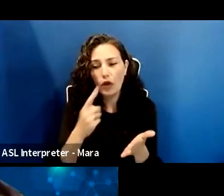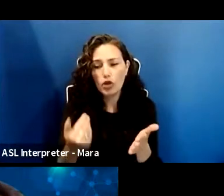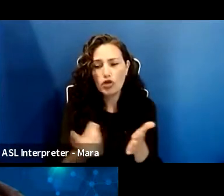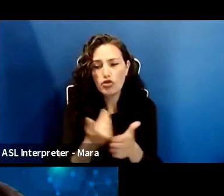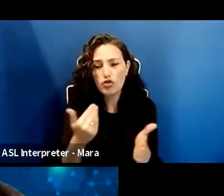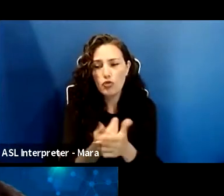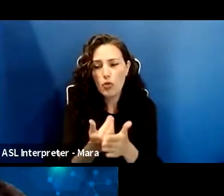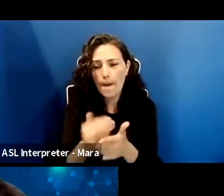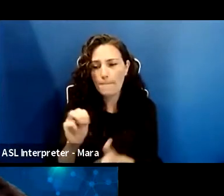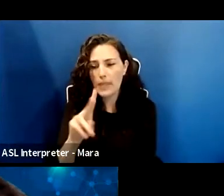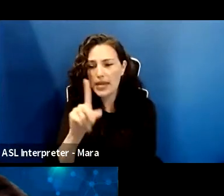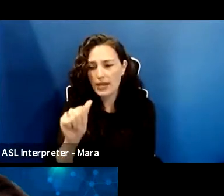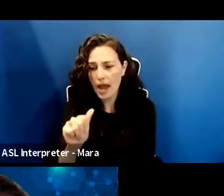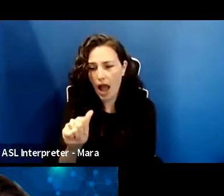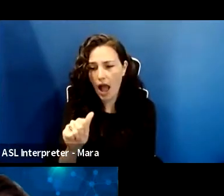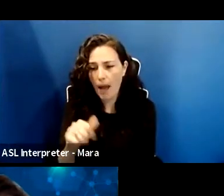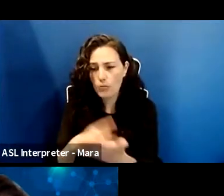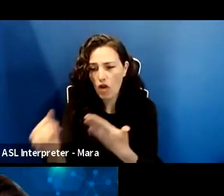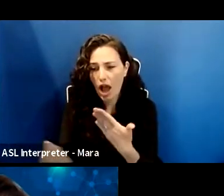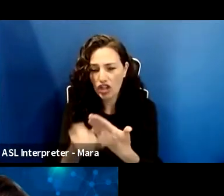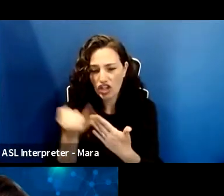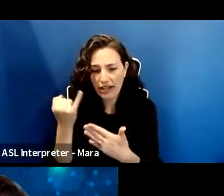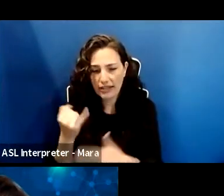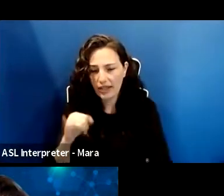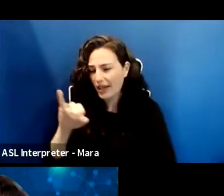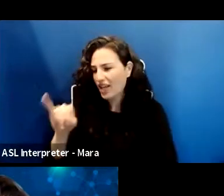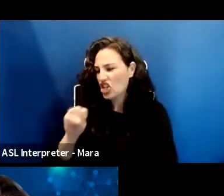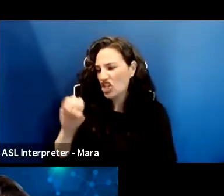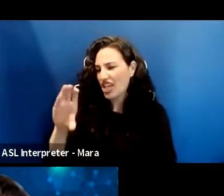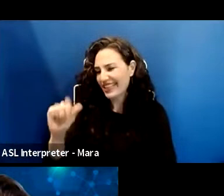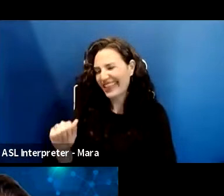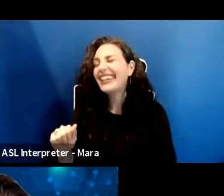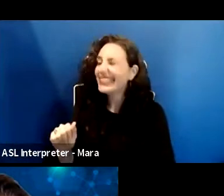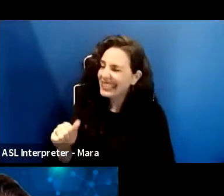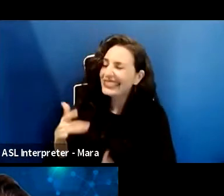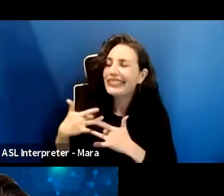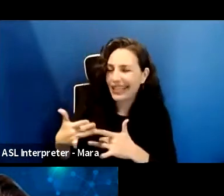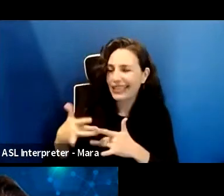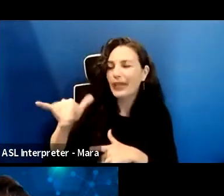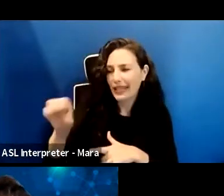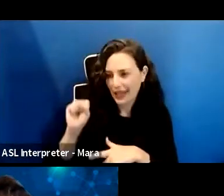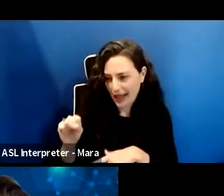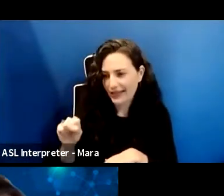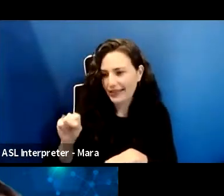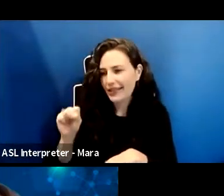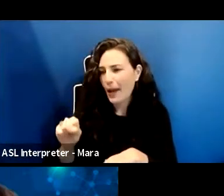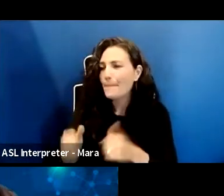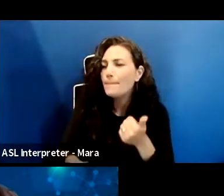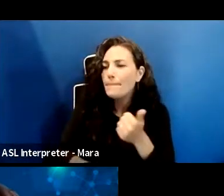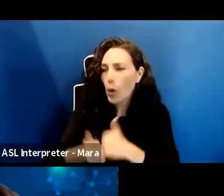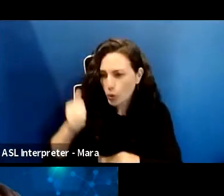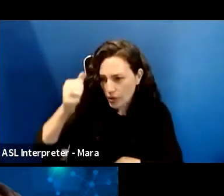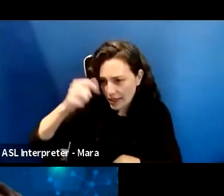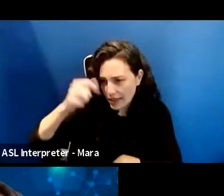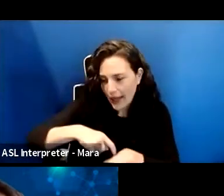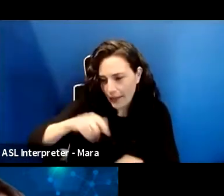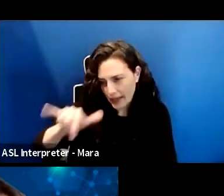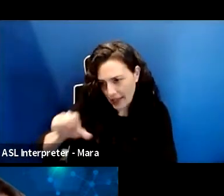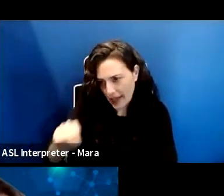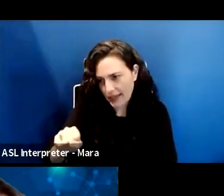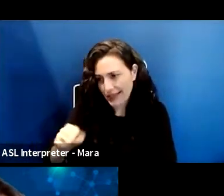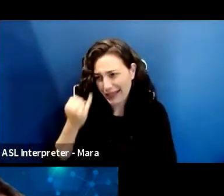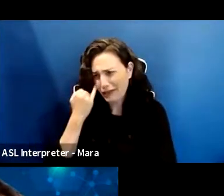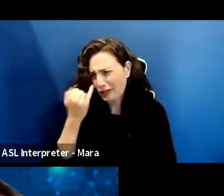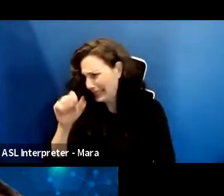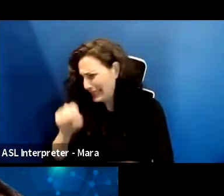is occasionally an exception, but we'd recommend if you think you fall into an exception to give us a call. But the answer is probably yes. If you're going to